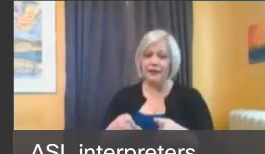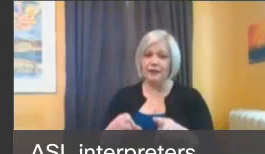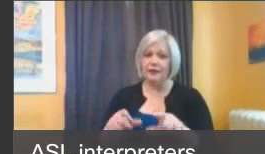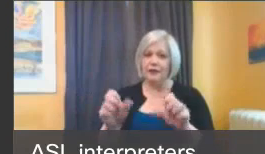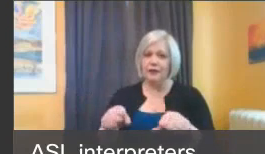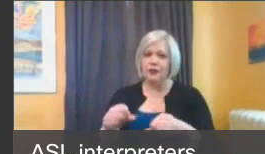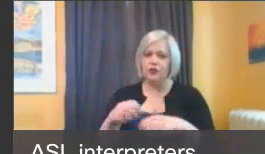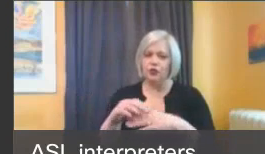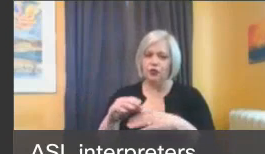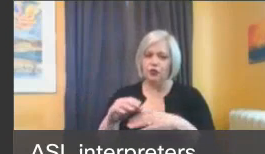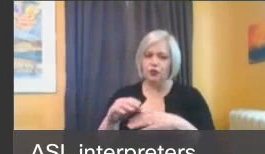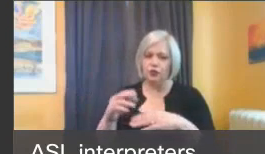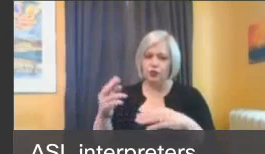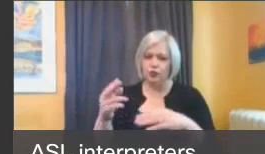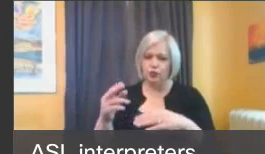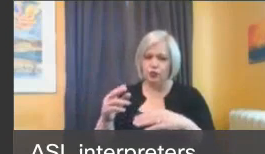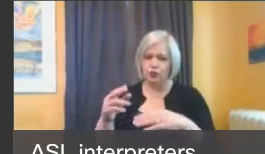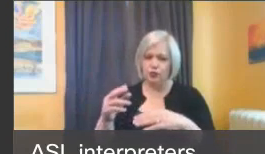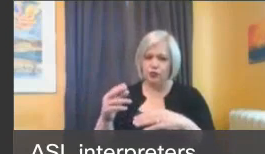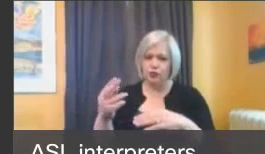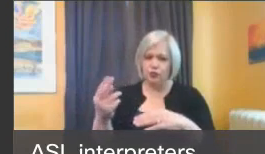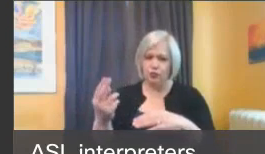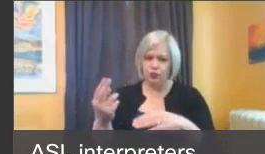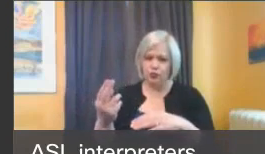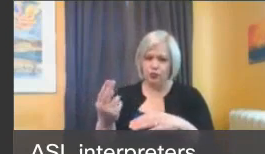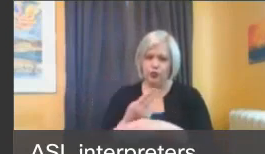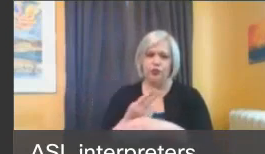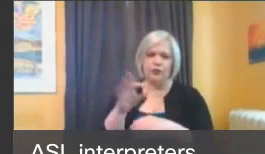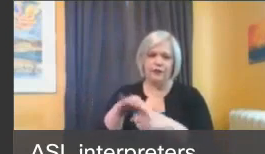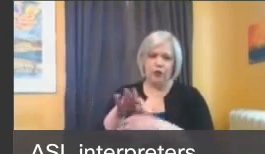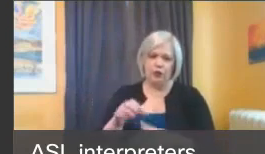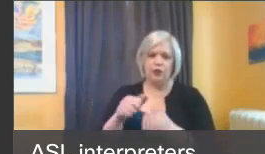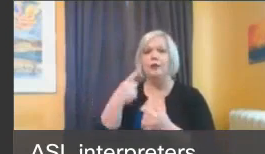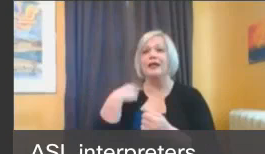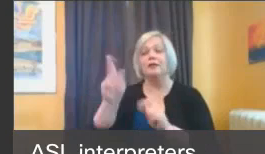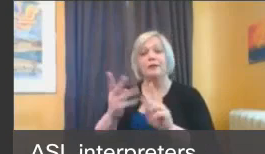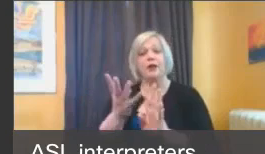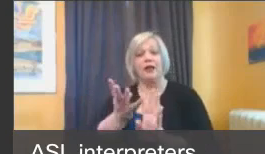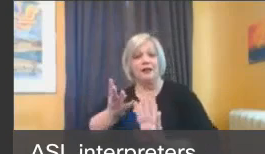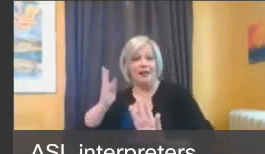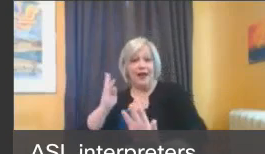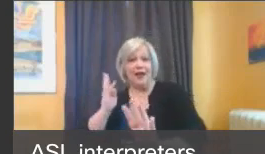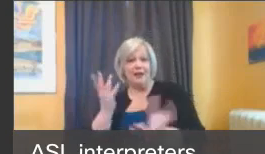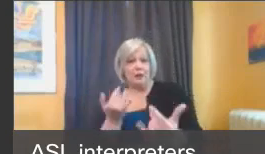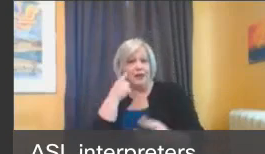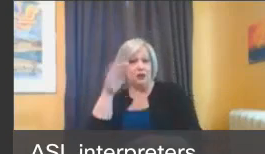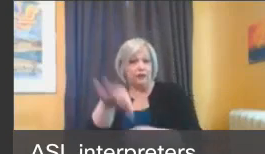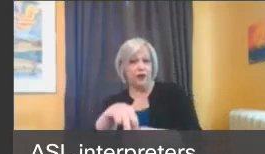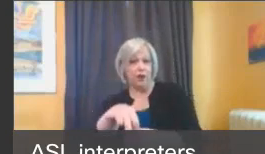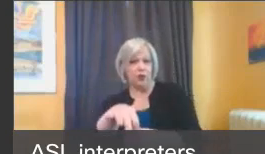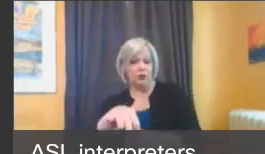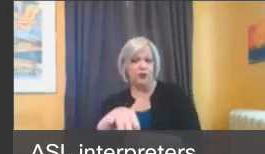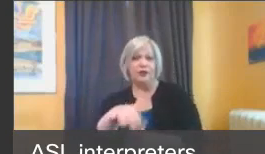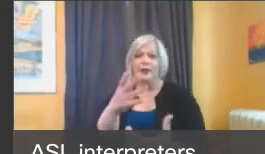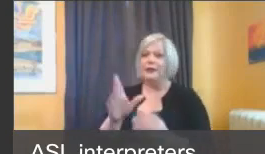right? And so the understanding is that this would discourage individuals from approaching people waiting in line who might, you know, they may give them food